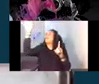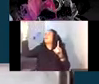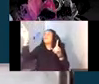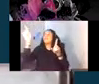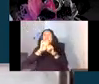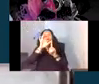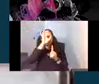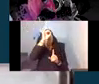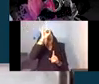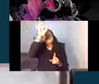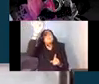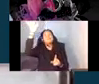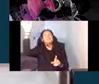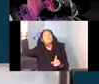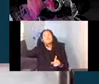wandering